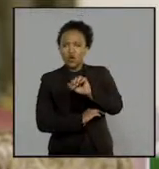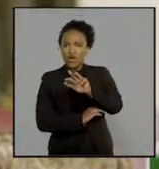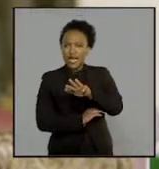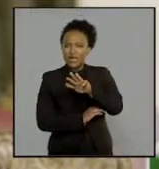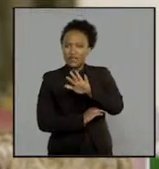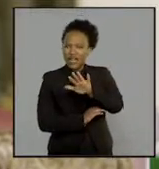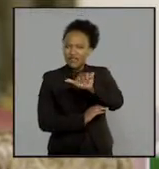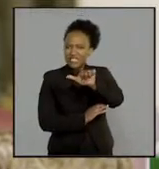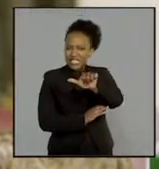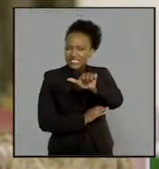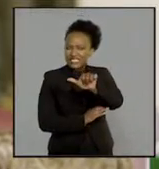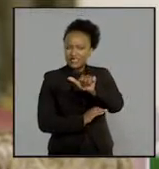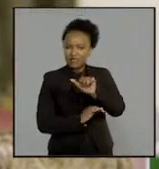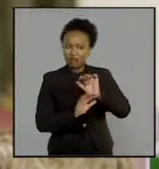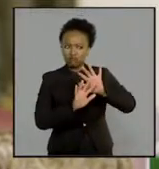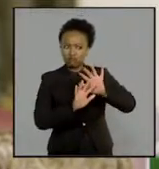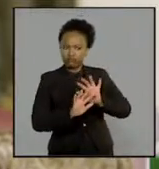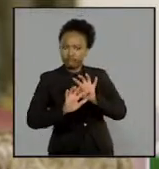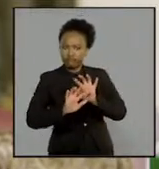who marched in